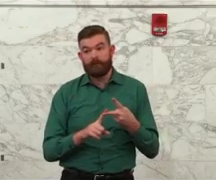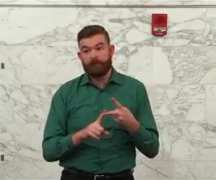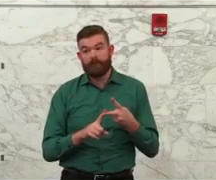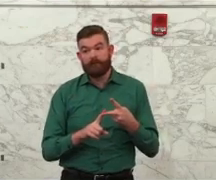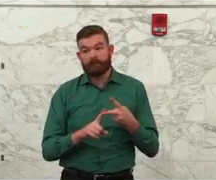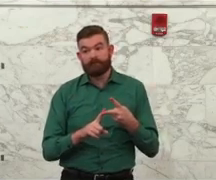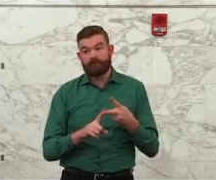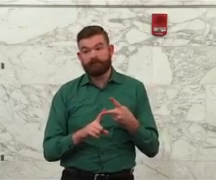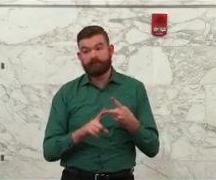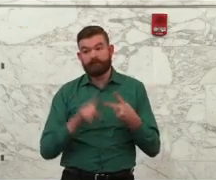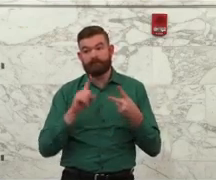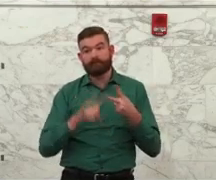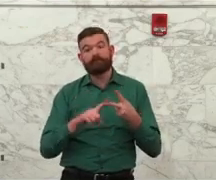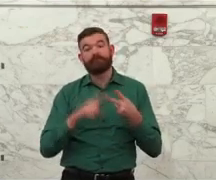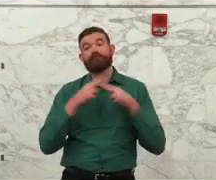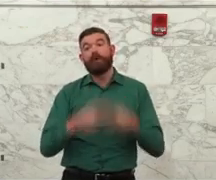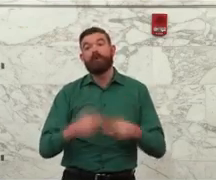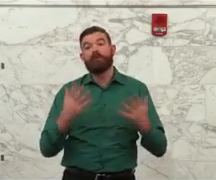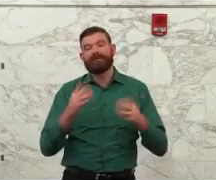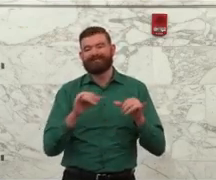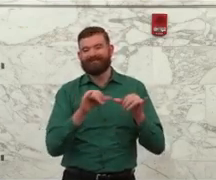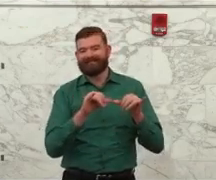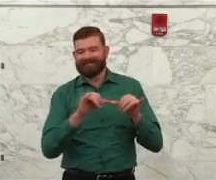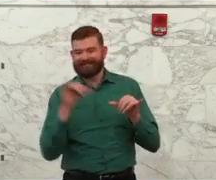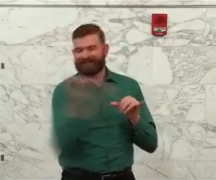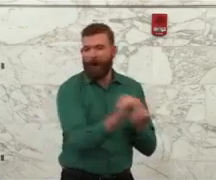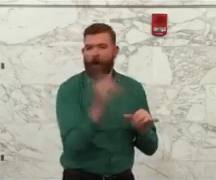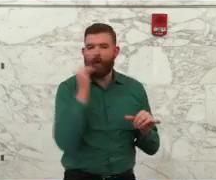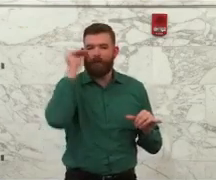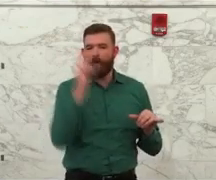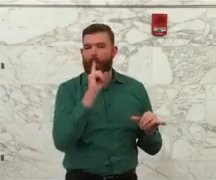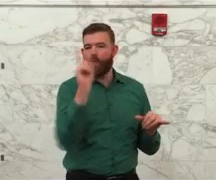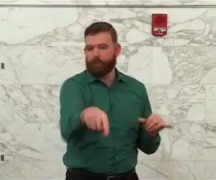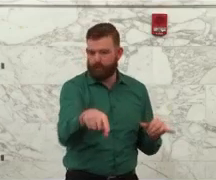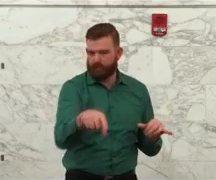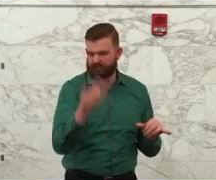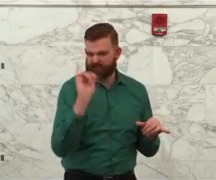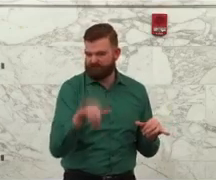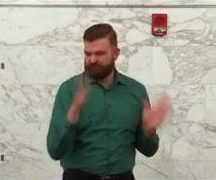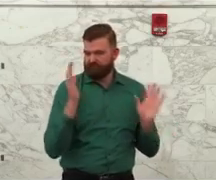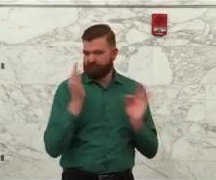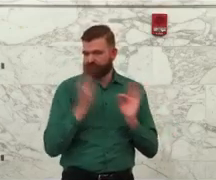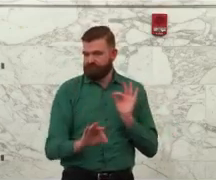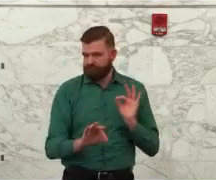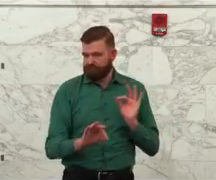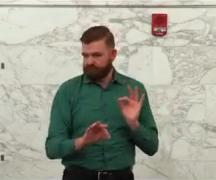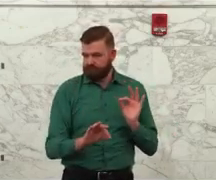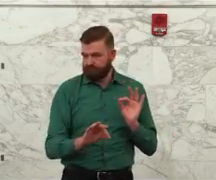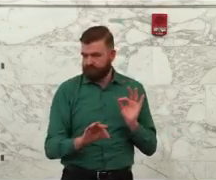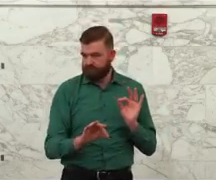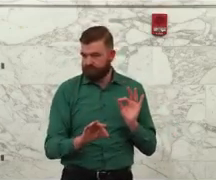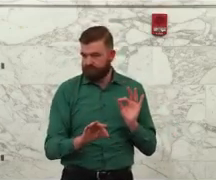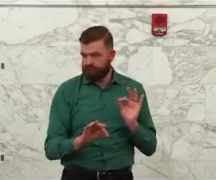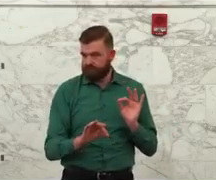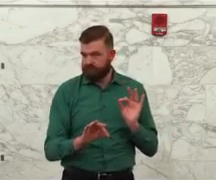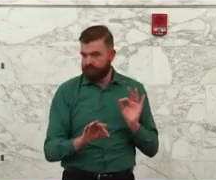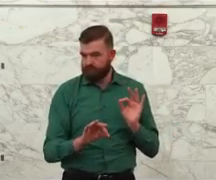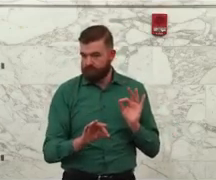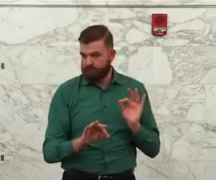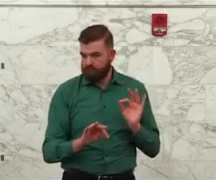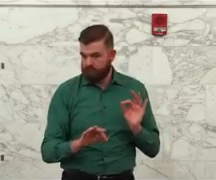the right way to think about this. Stay at home. Even with this order in effect, life in New Jersey does not have to come to a